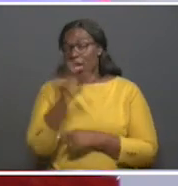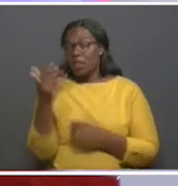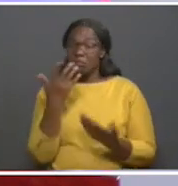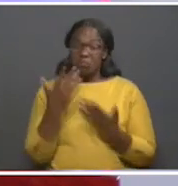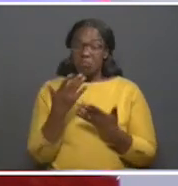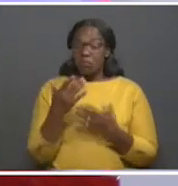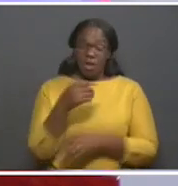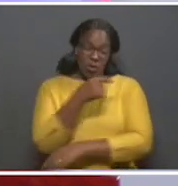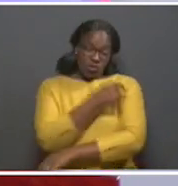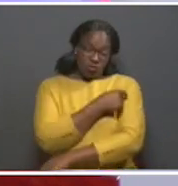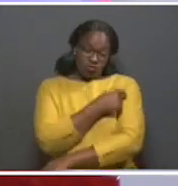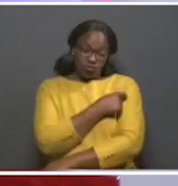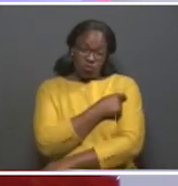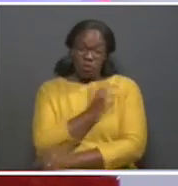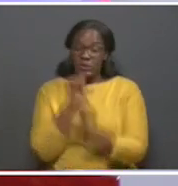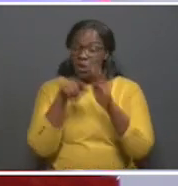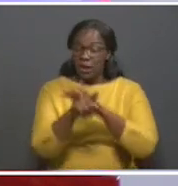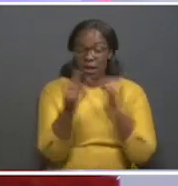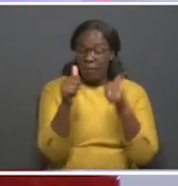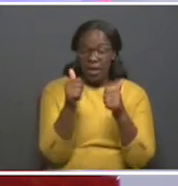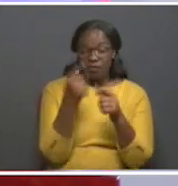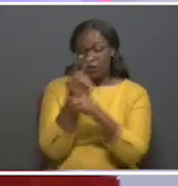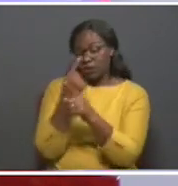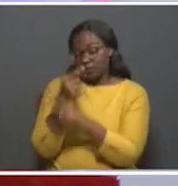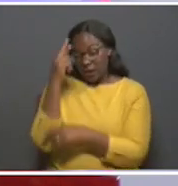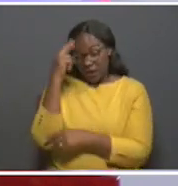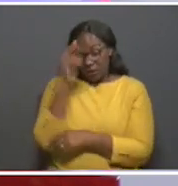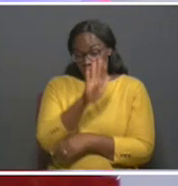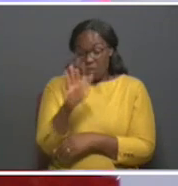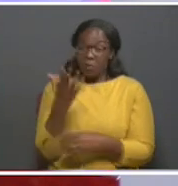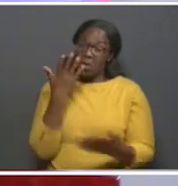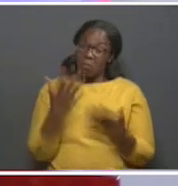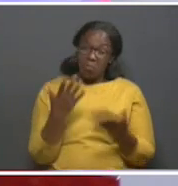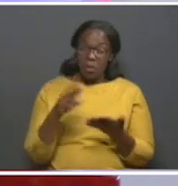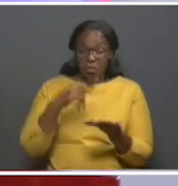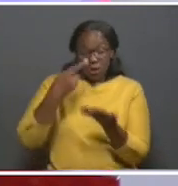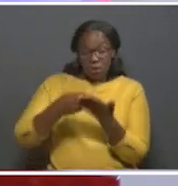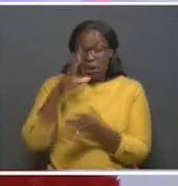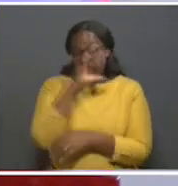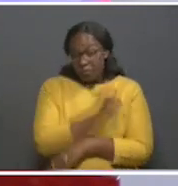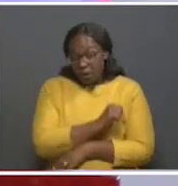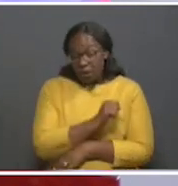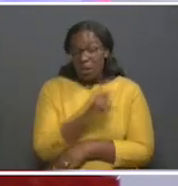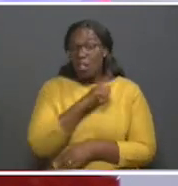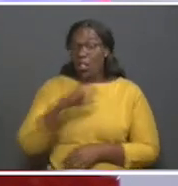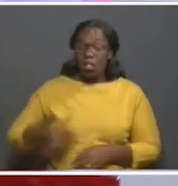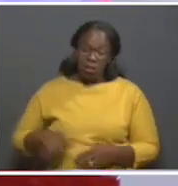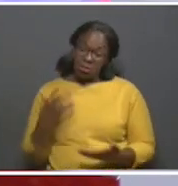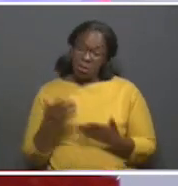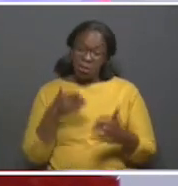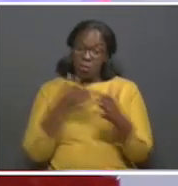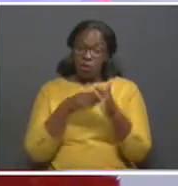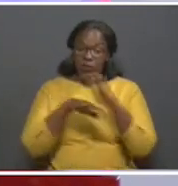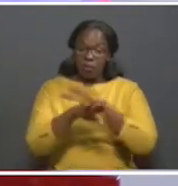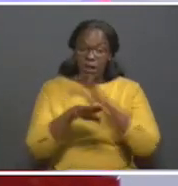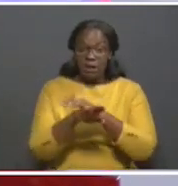in hospitals, O God, for one reason or another. Perhaps it could be resources, Lord, that hinder them from accessing,